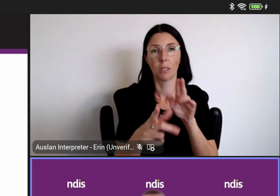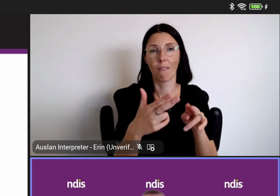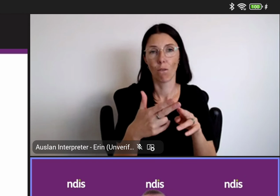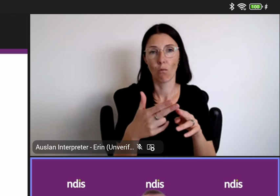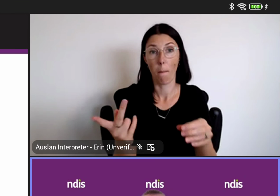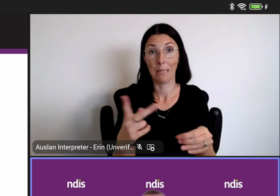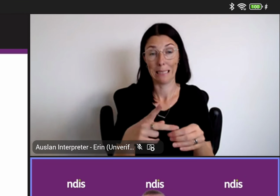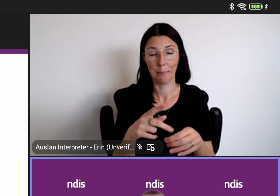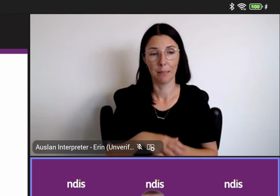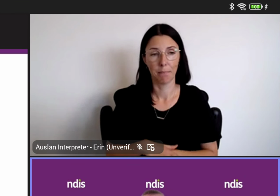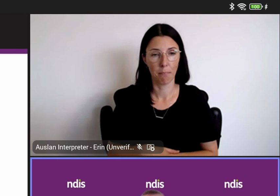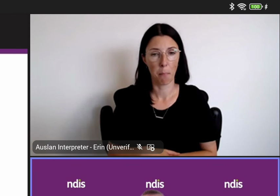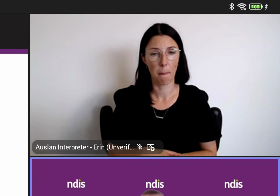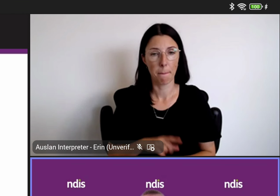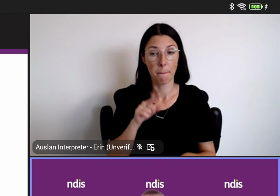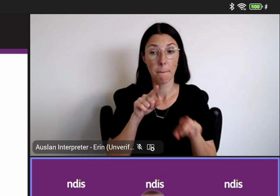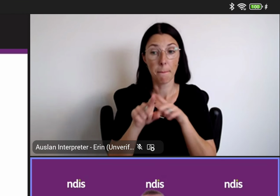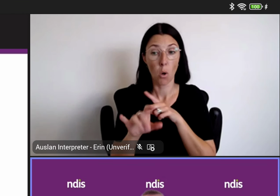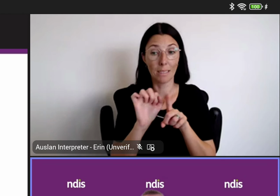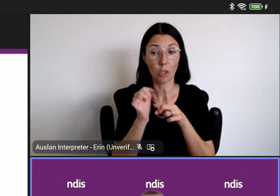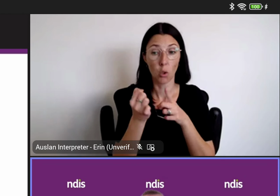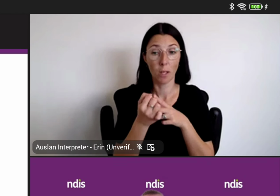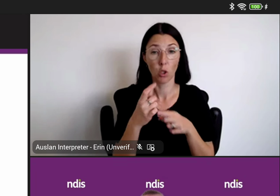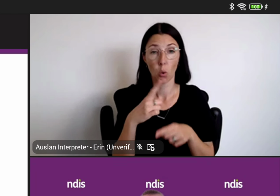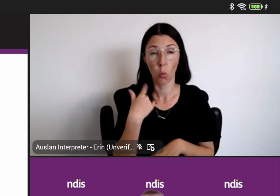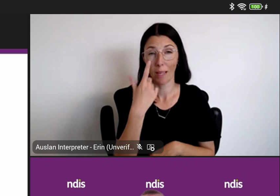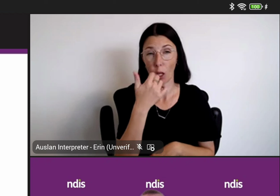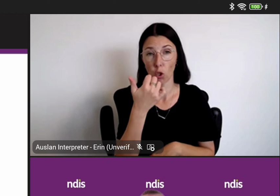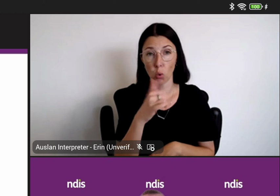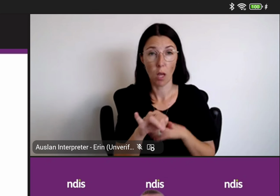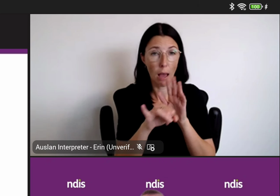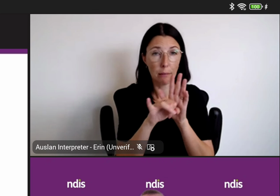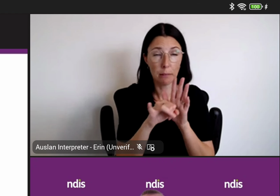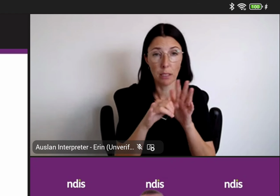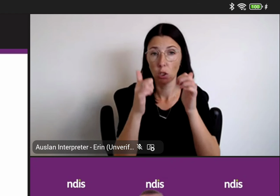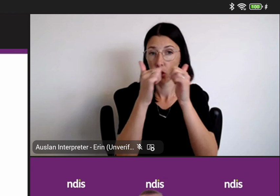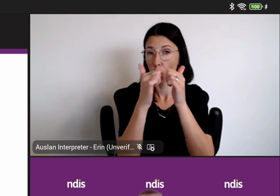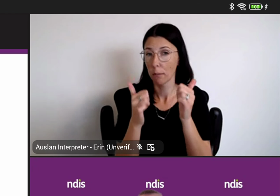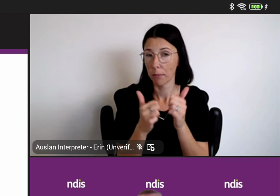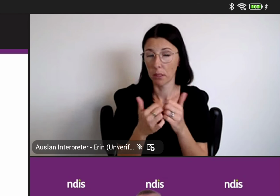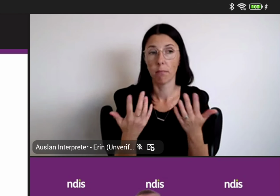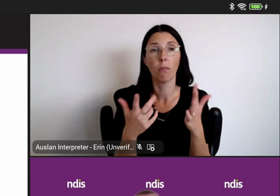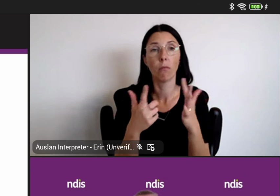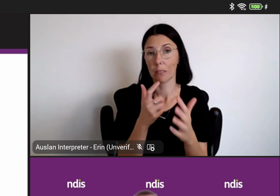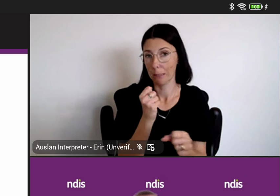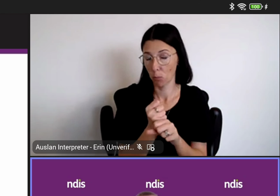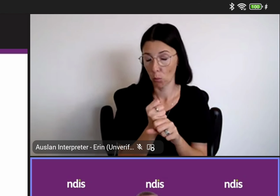In most cases, we can use your identity documents, for example,